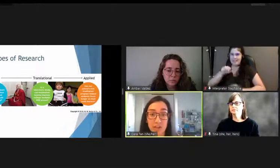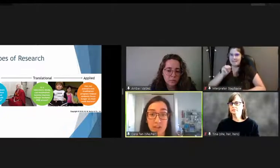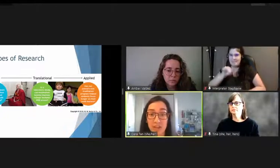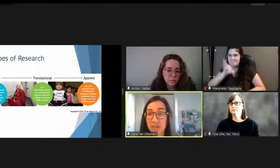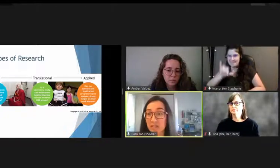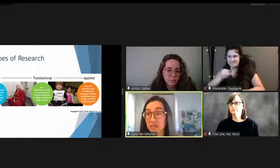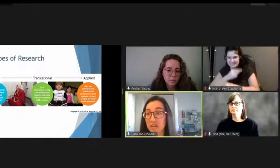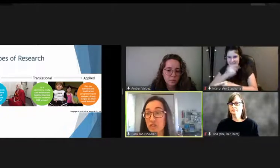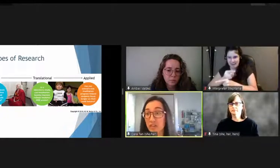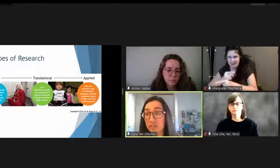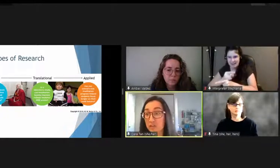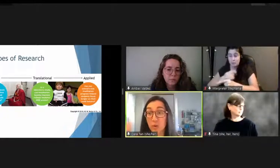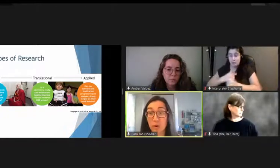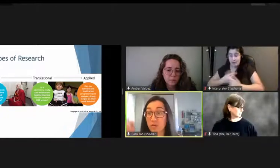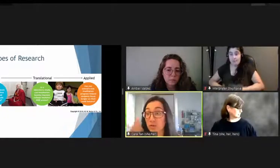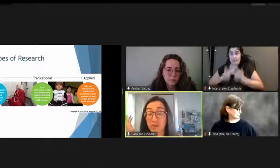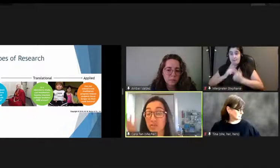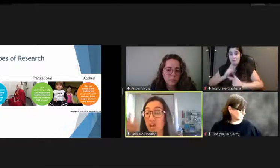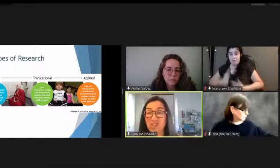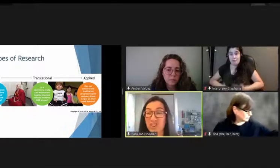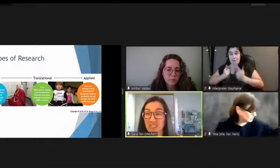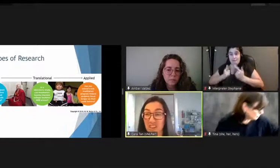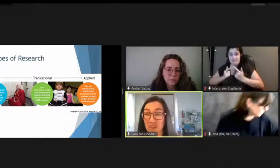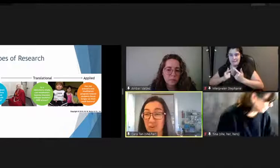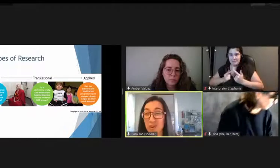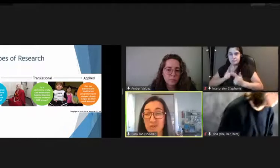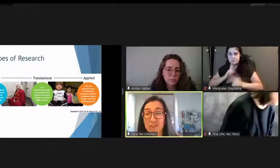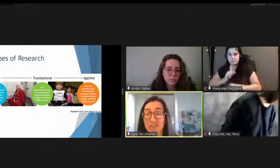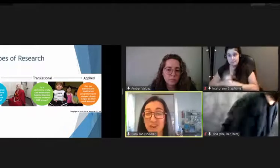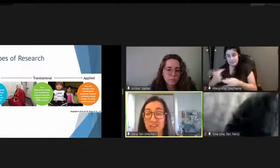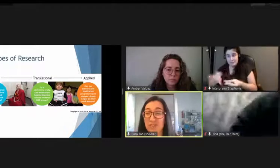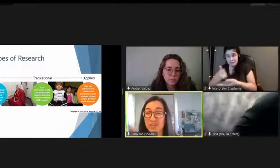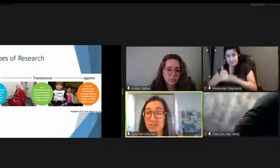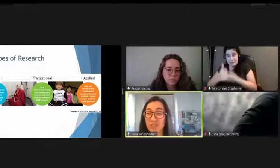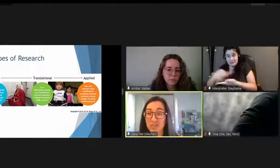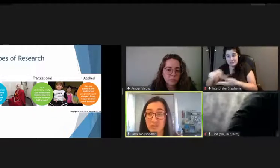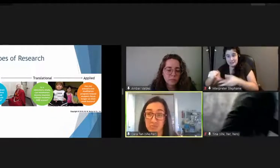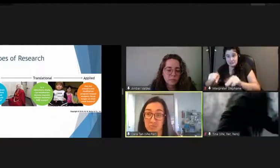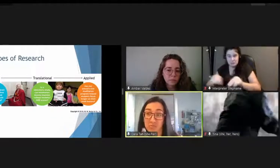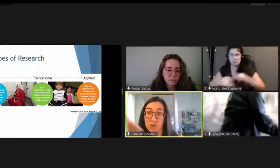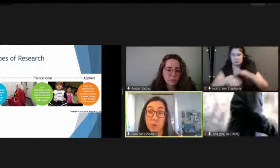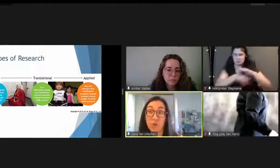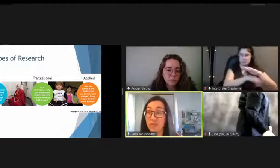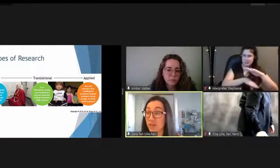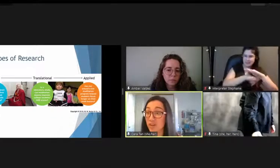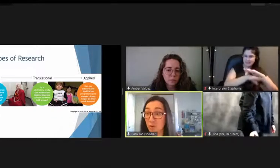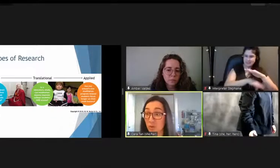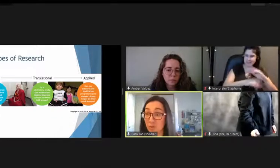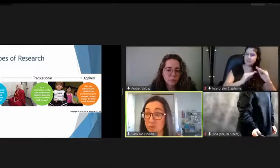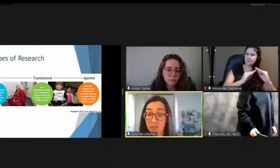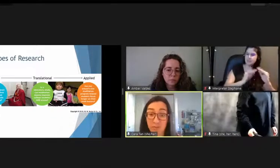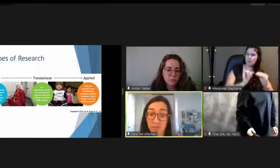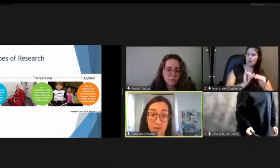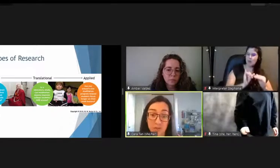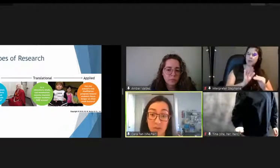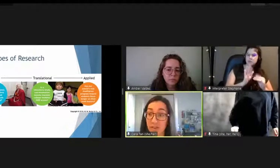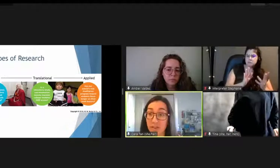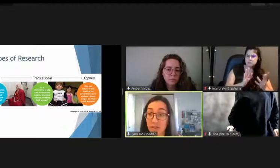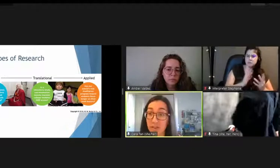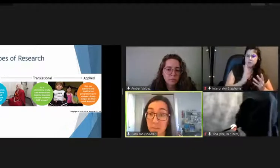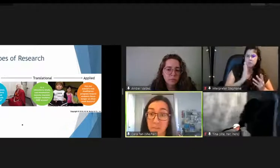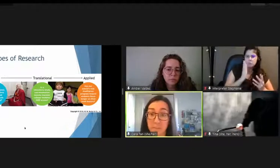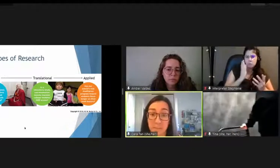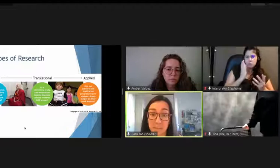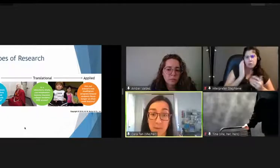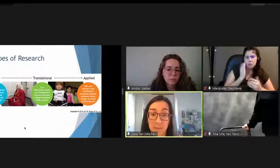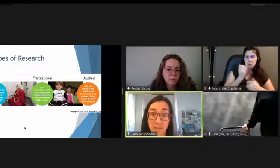research is just for knowledge's sake. We're not really trying to use it towards any goal of decision making or anything like